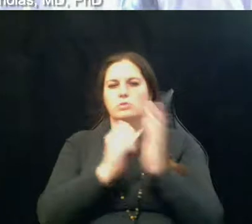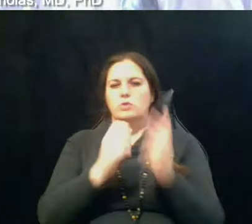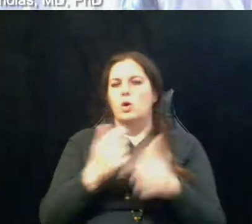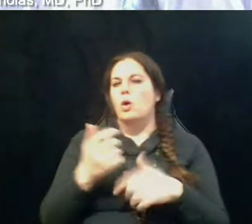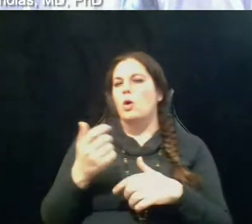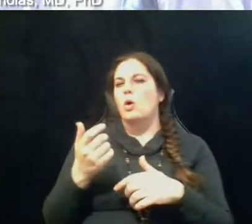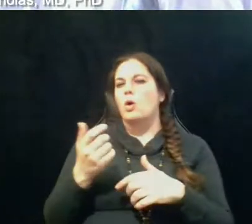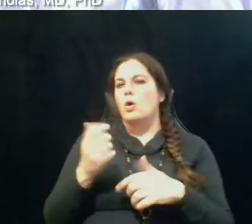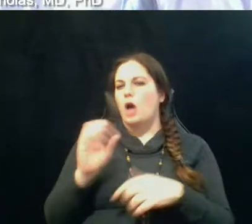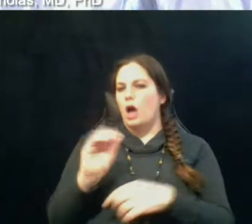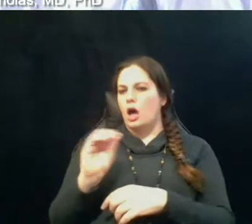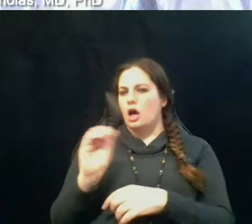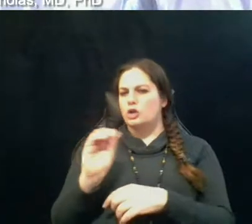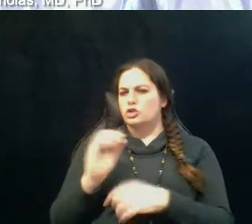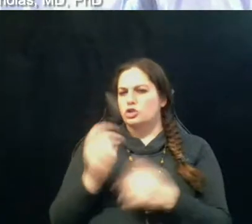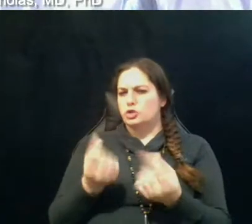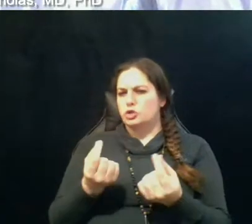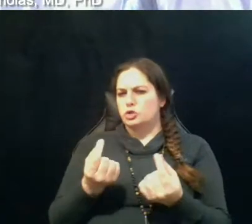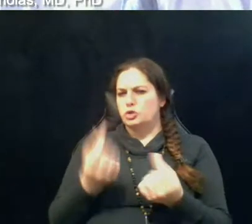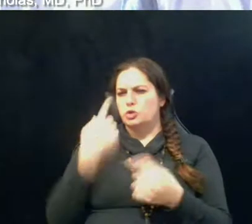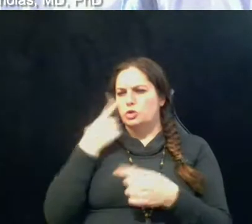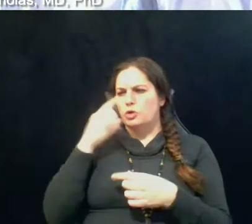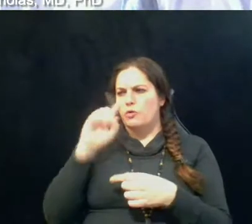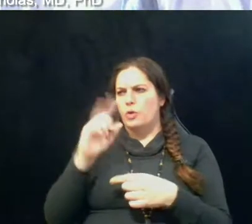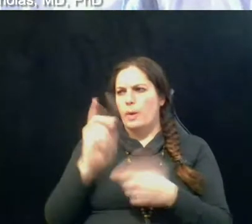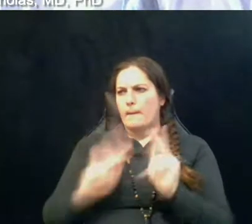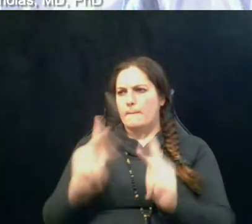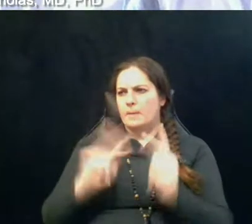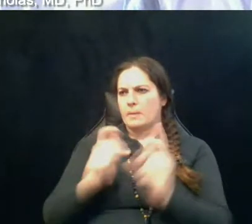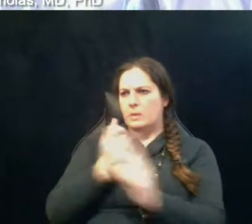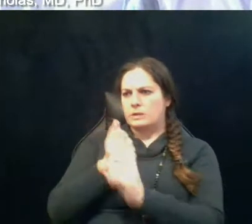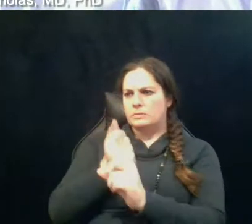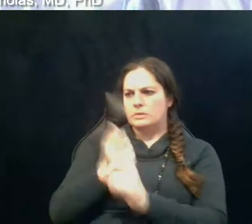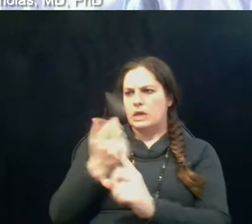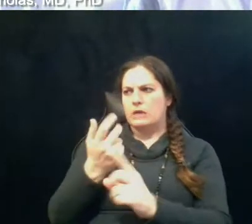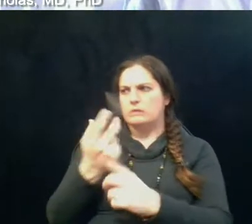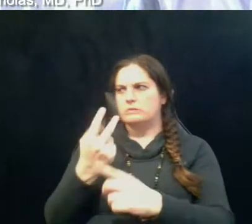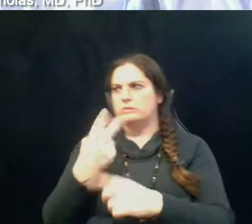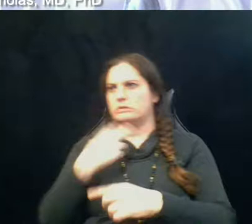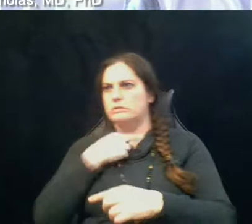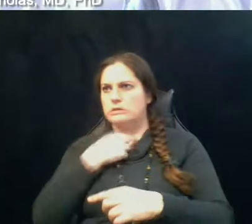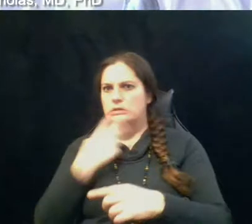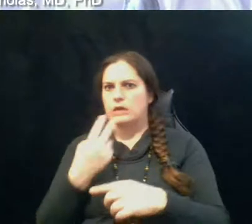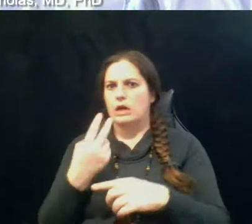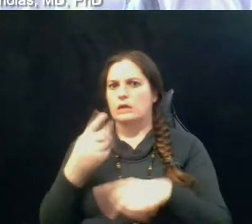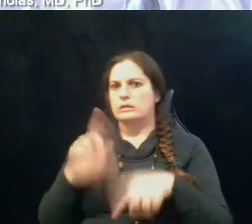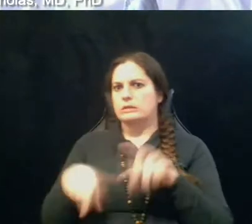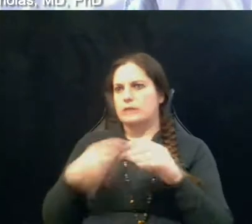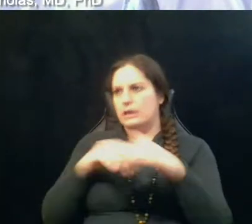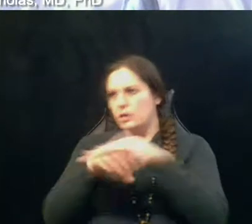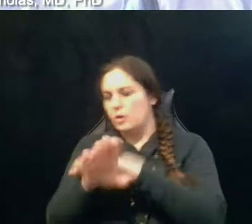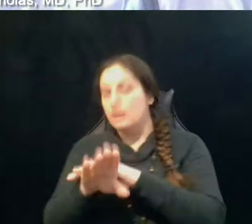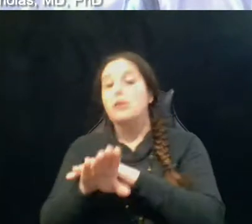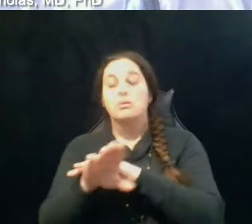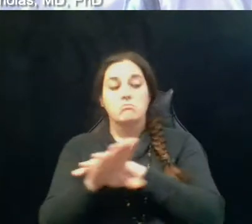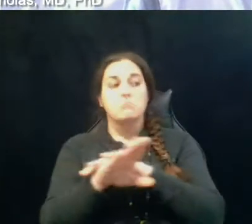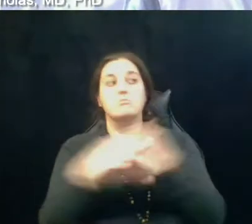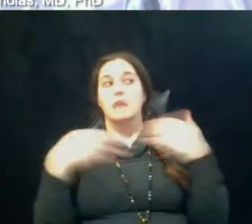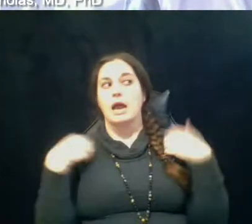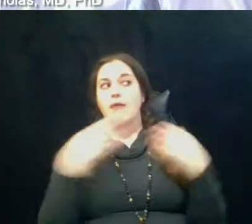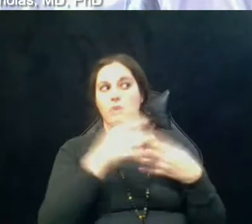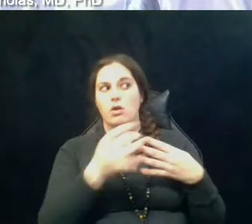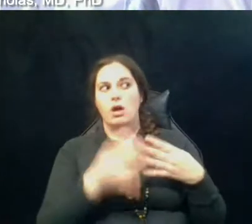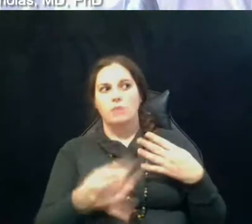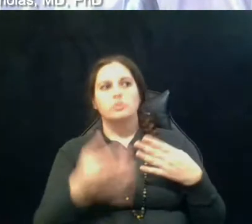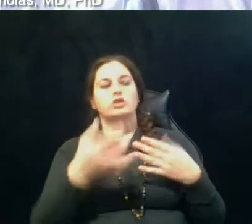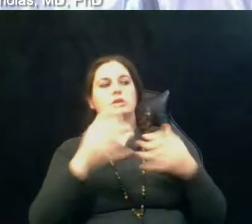You know, if you are homebound, we can actually arrange to have someone come to your home and actually deliver the vaccine. So those of you that are